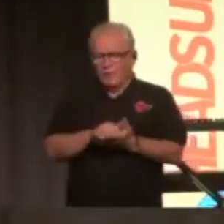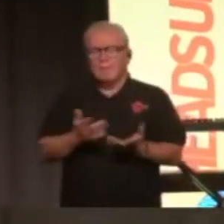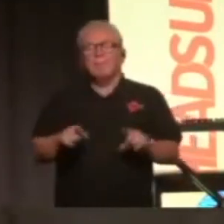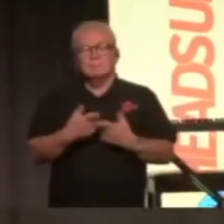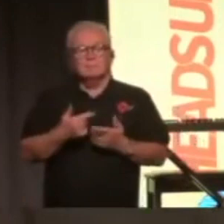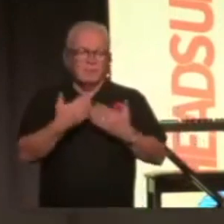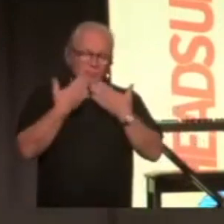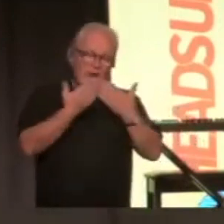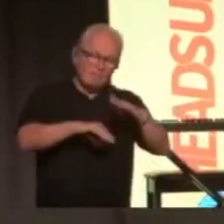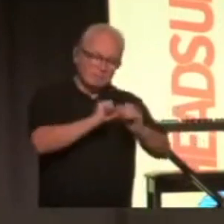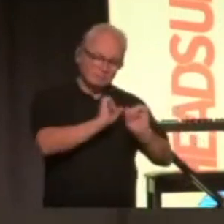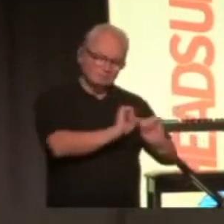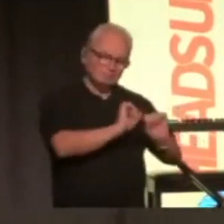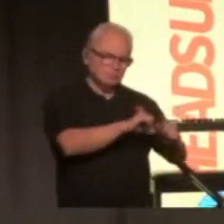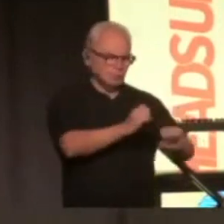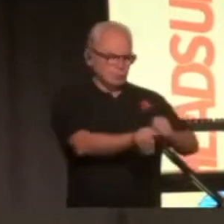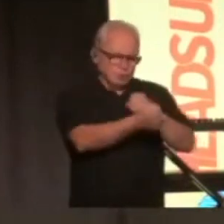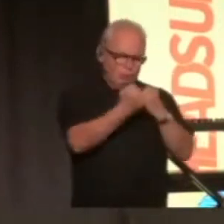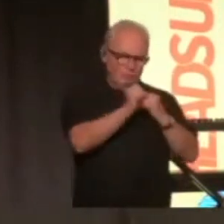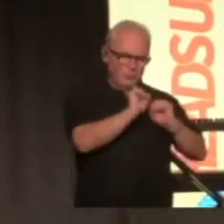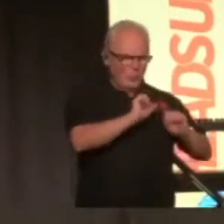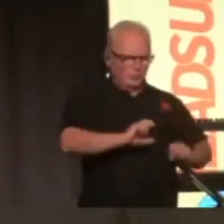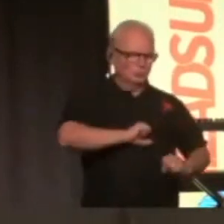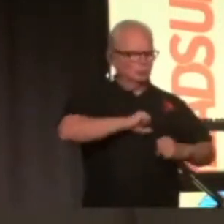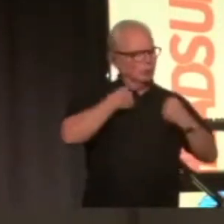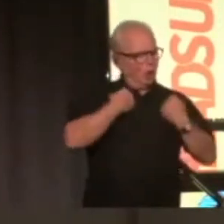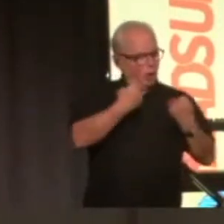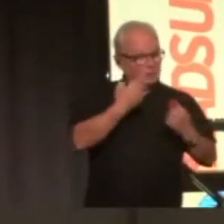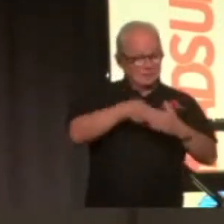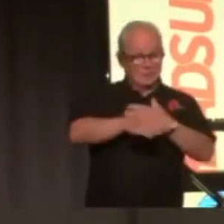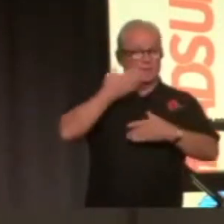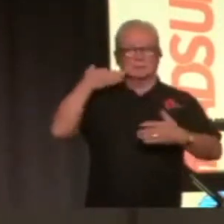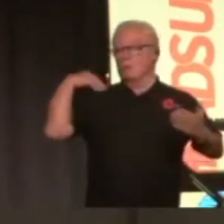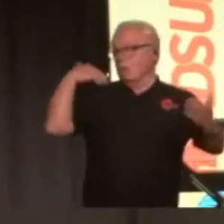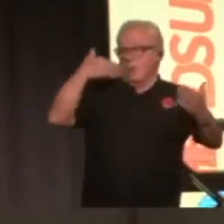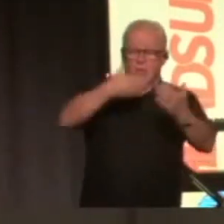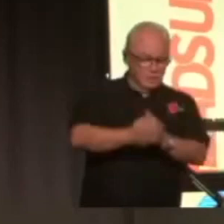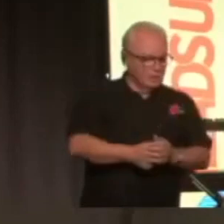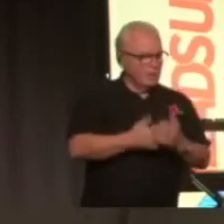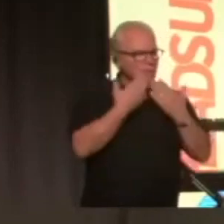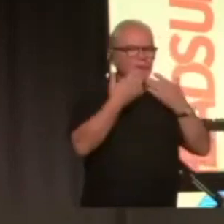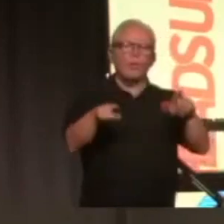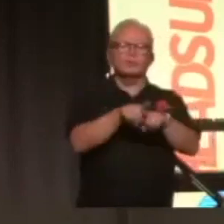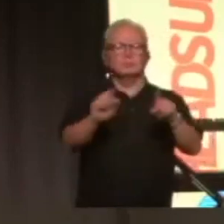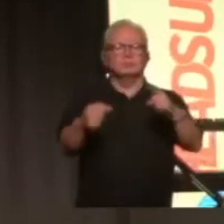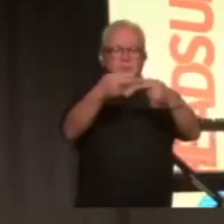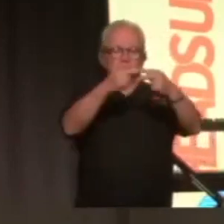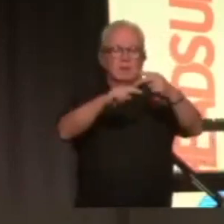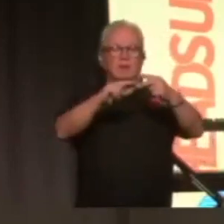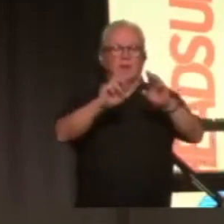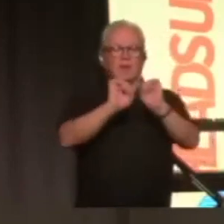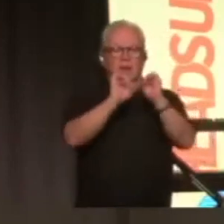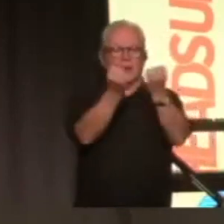And so we are thankful for your strength and your courage in the days. And let's not forget the lead team. Let's not forget